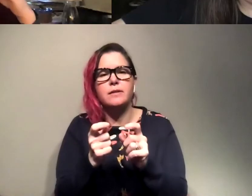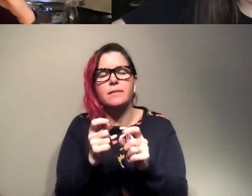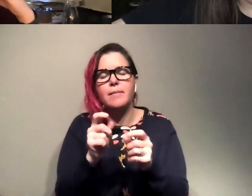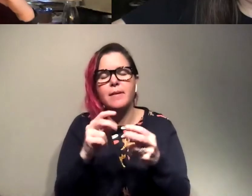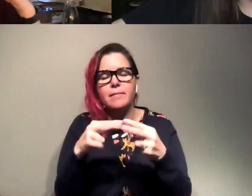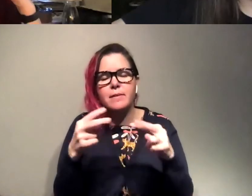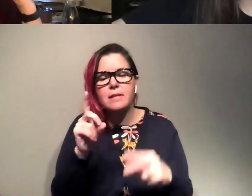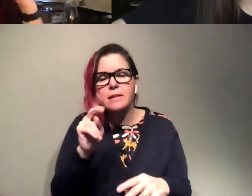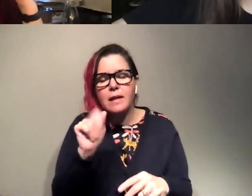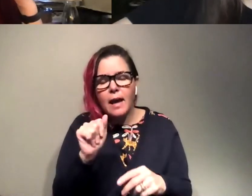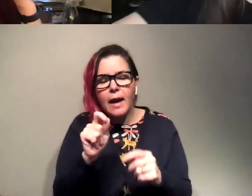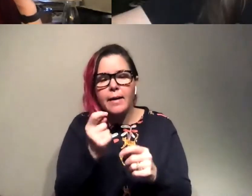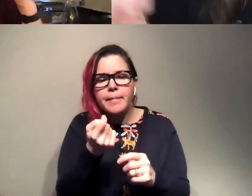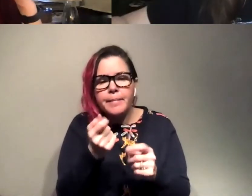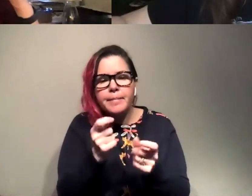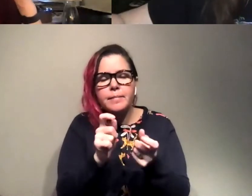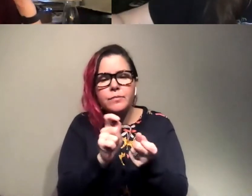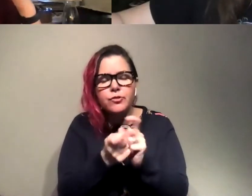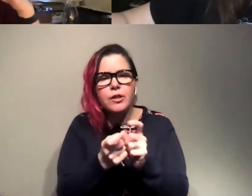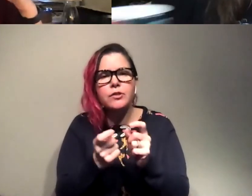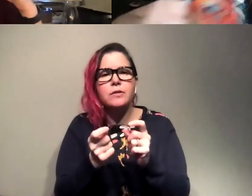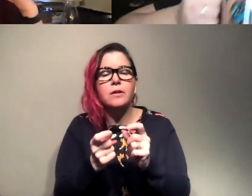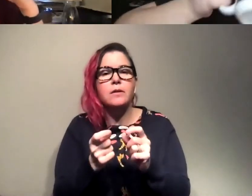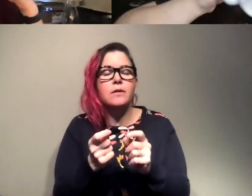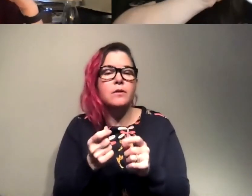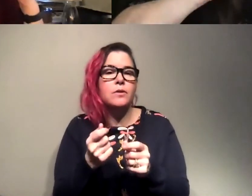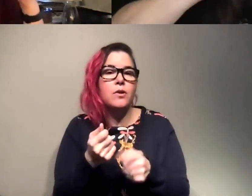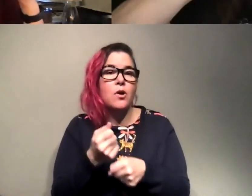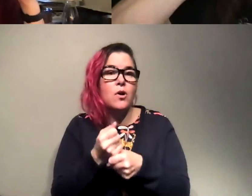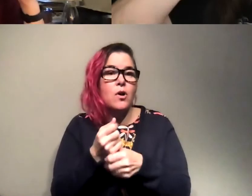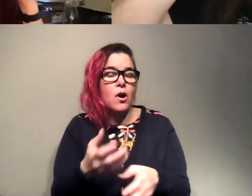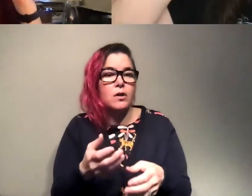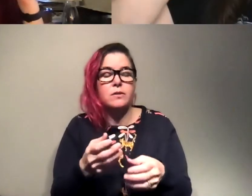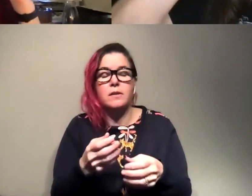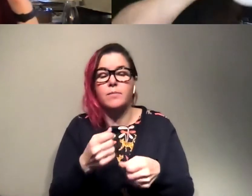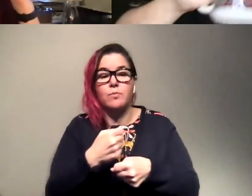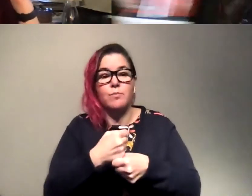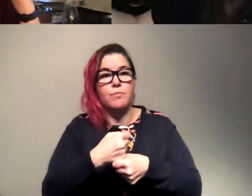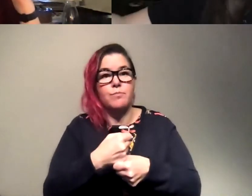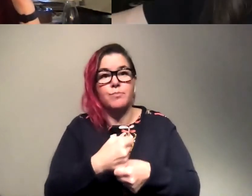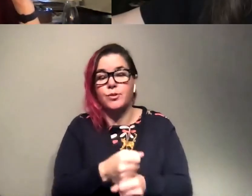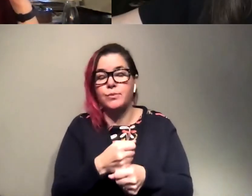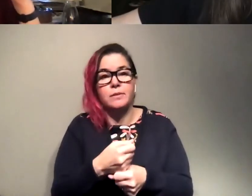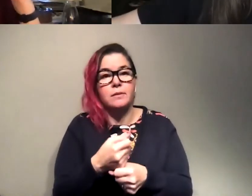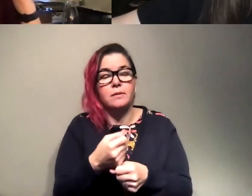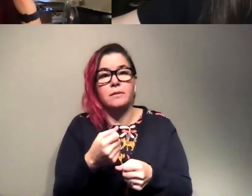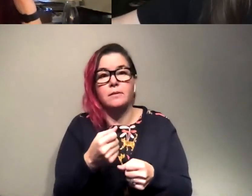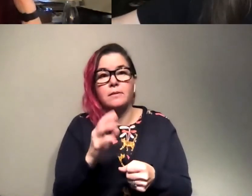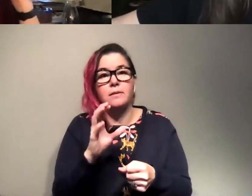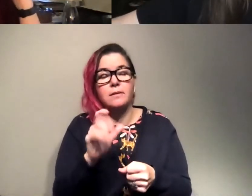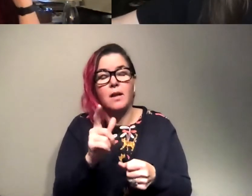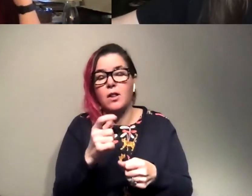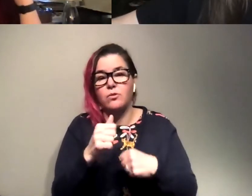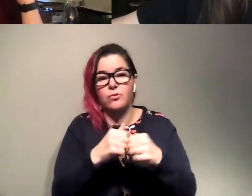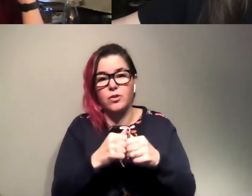bit, or it might cause them to suddenly produce, their cell structure to be slightly different,